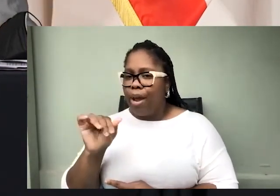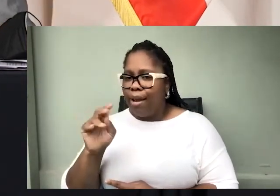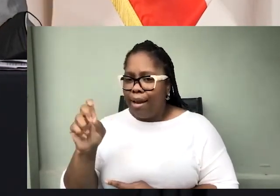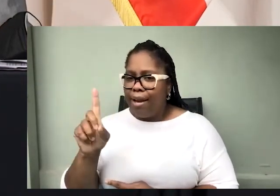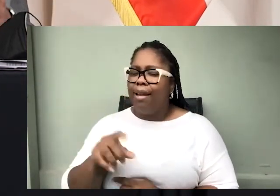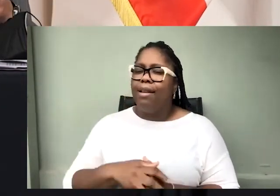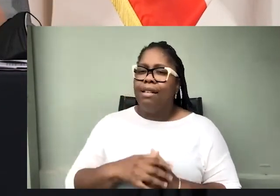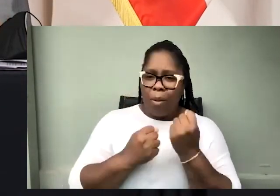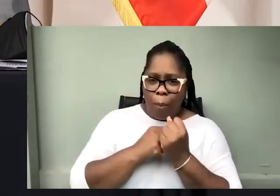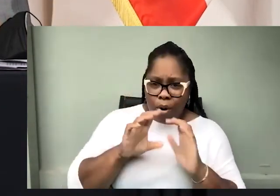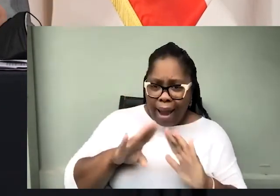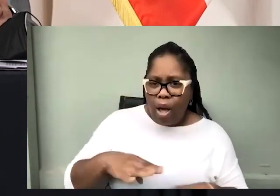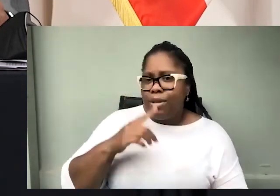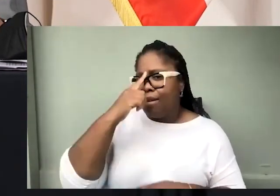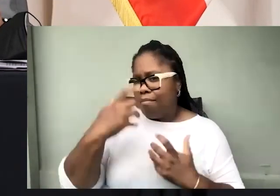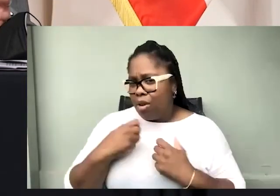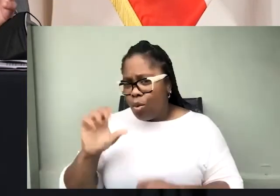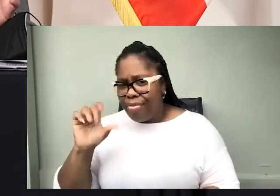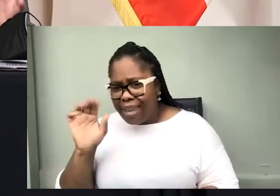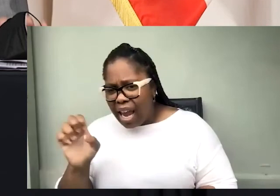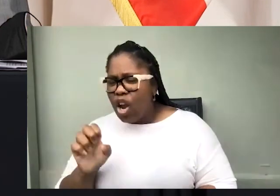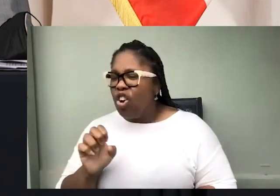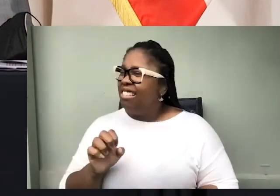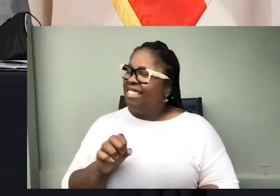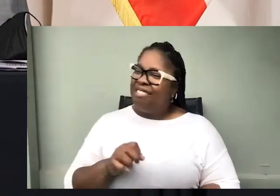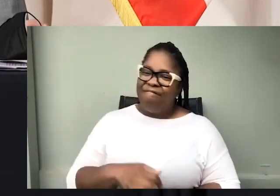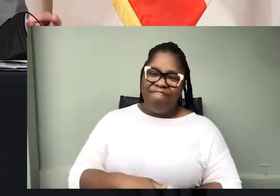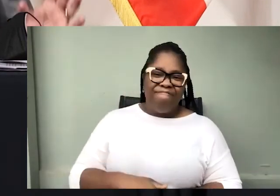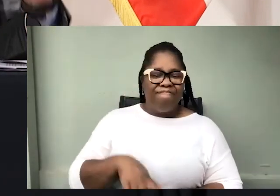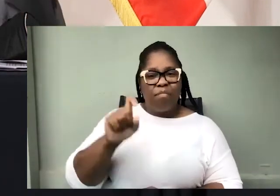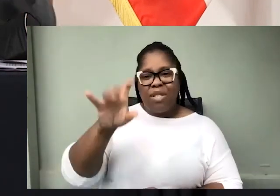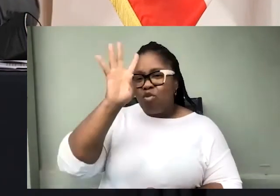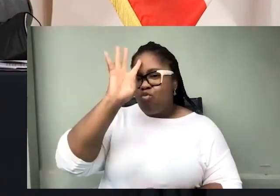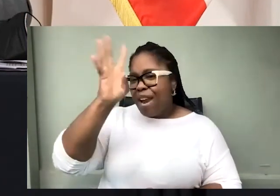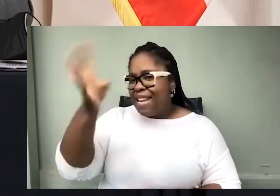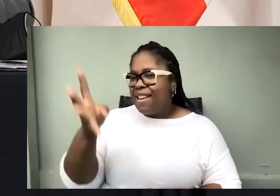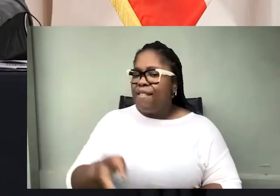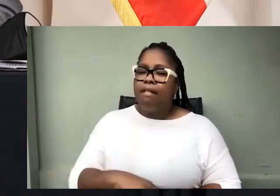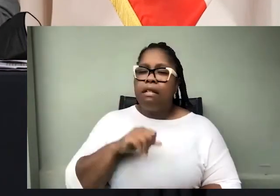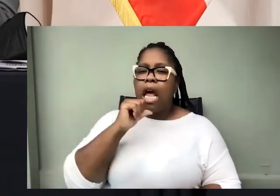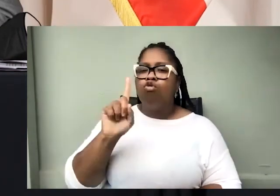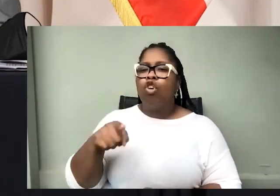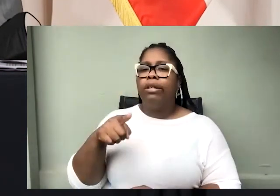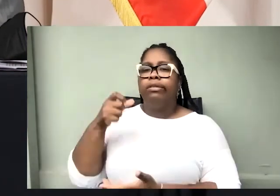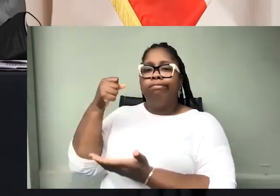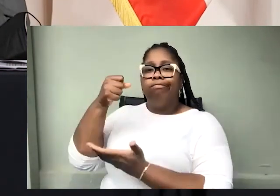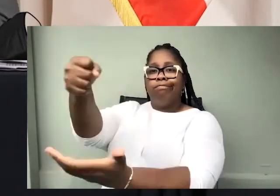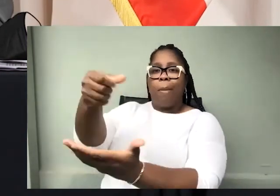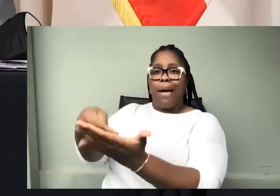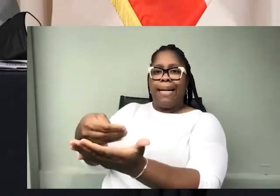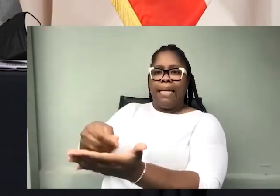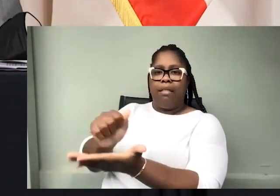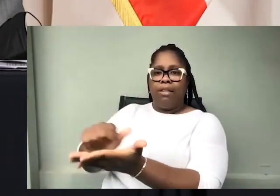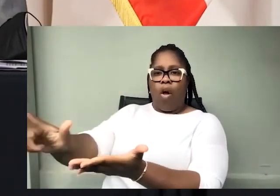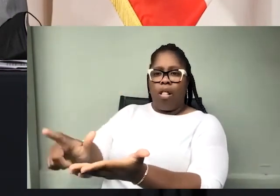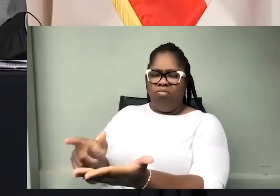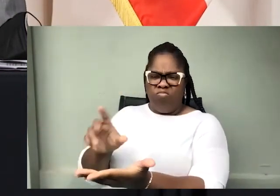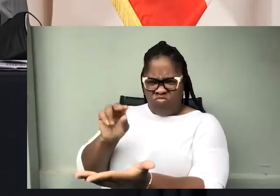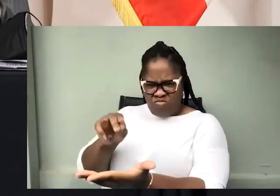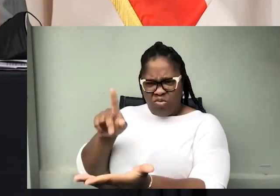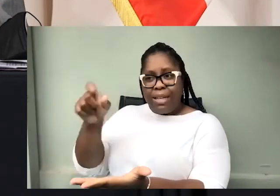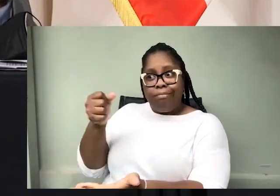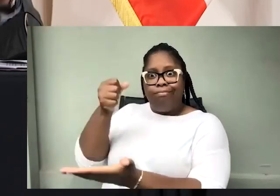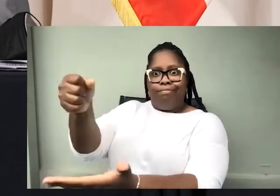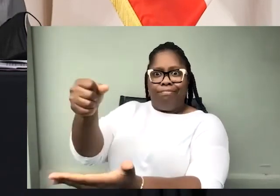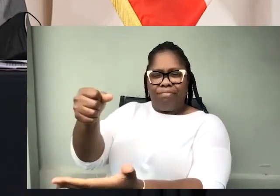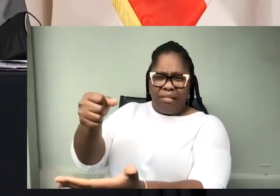accompanies that. But we need to be creative and thoughtful, because it's not just about throwing money at the problem, it's about throwing money at it or directing money in a